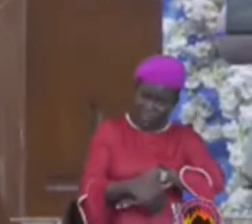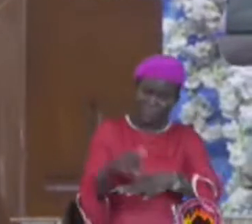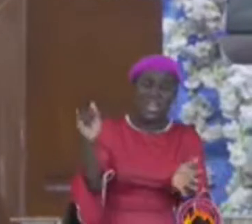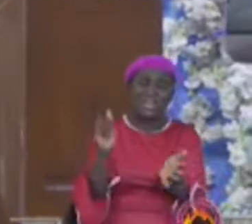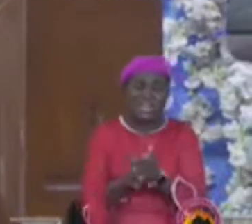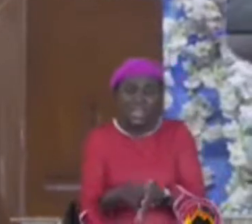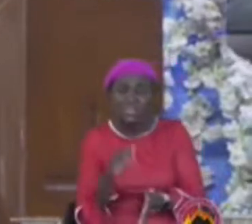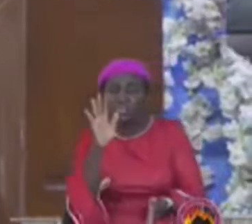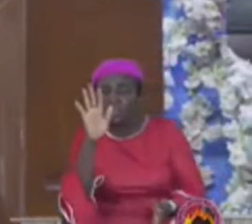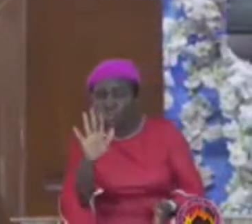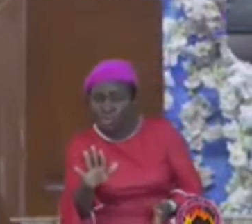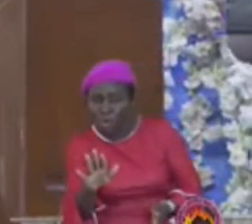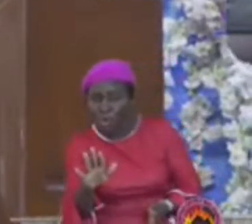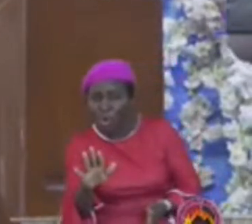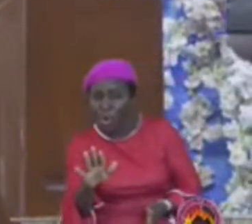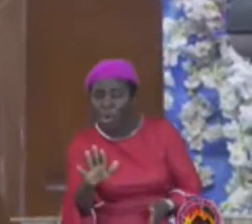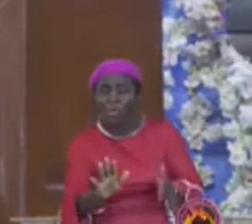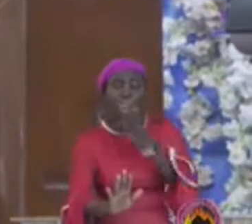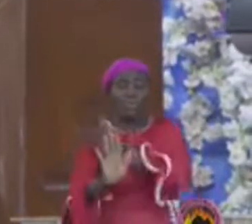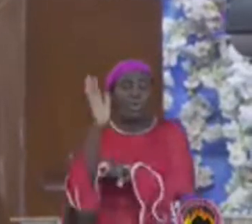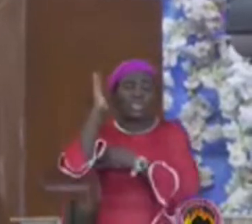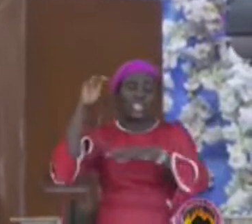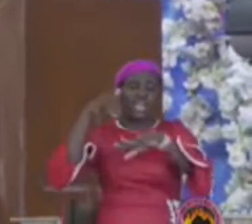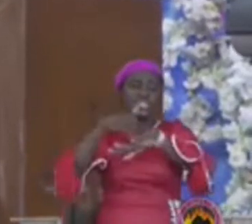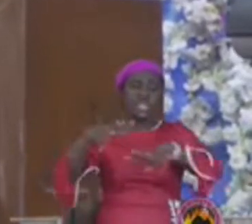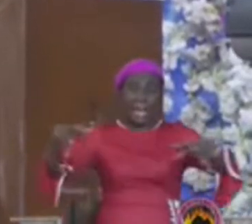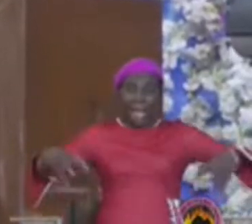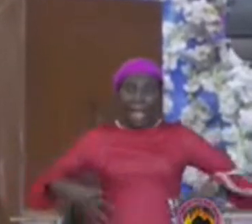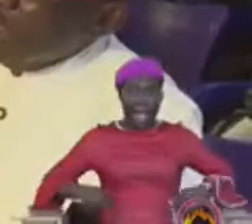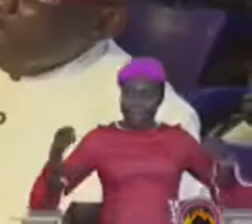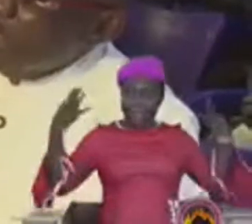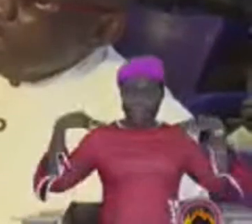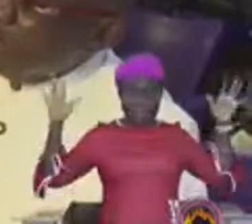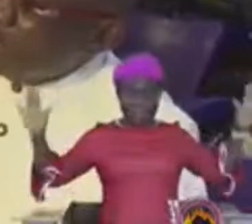That your God shall send violent angels